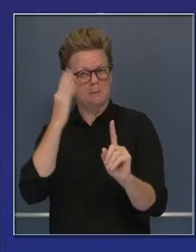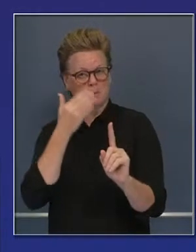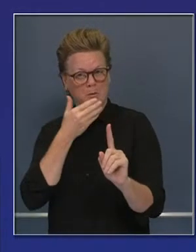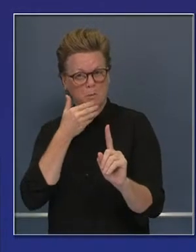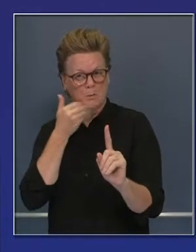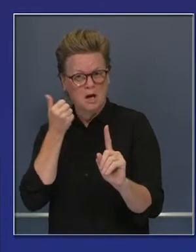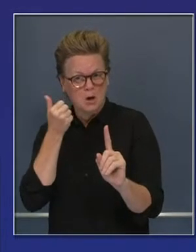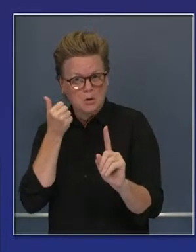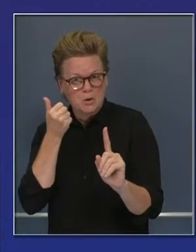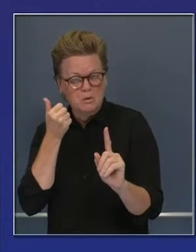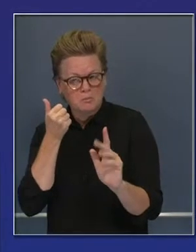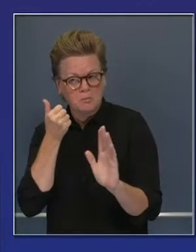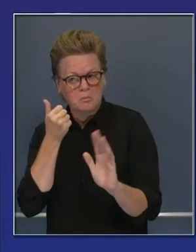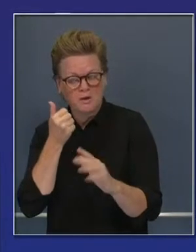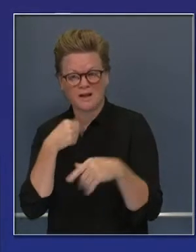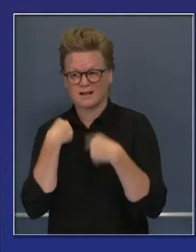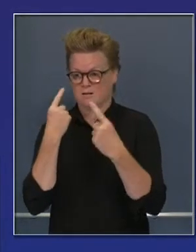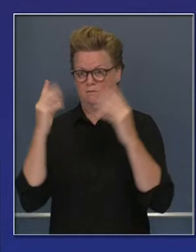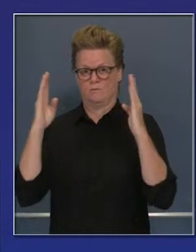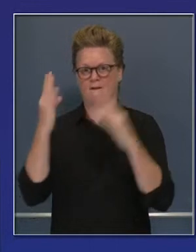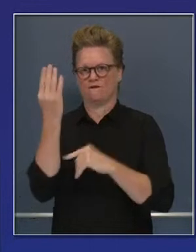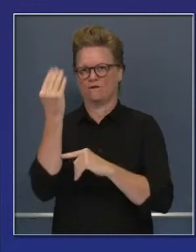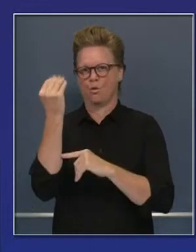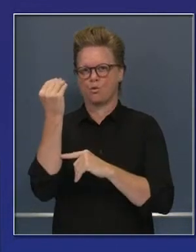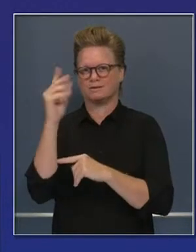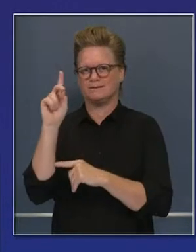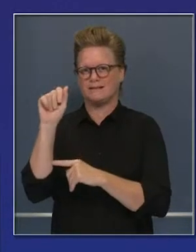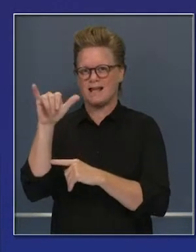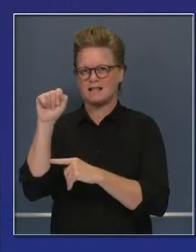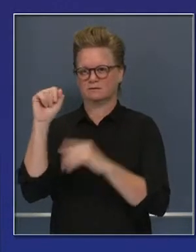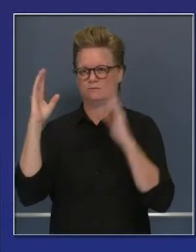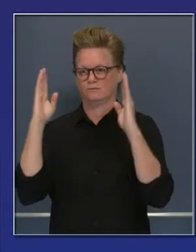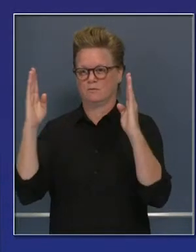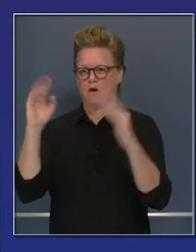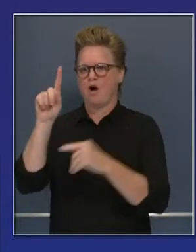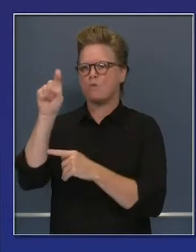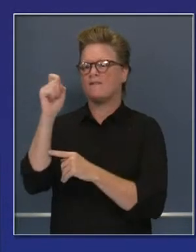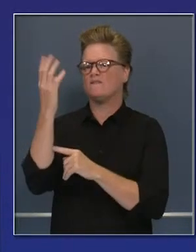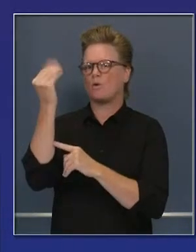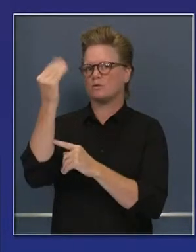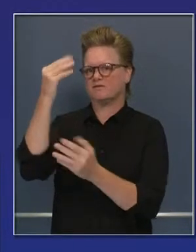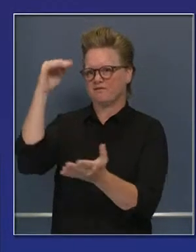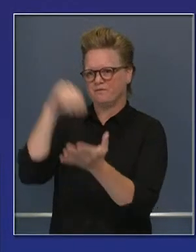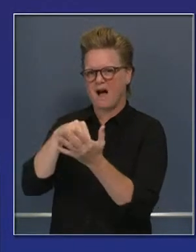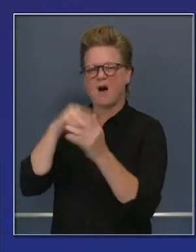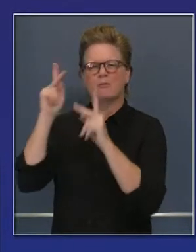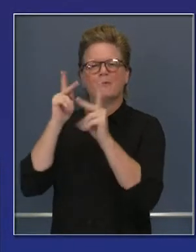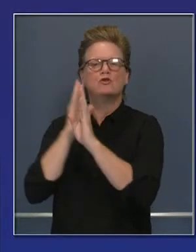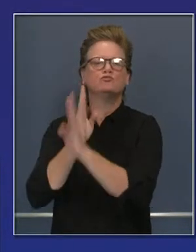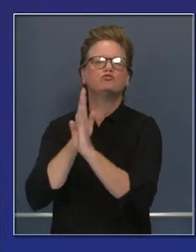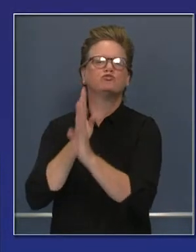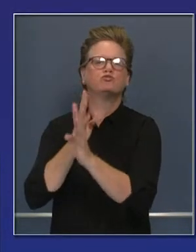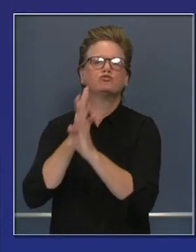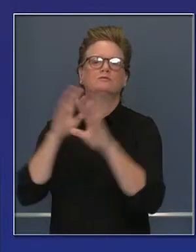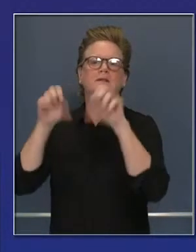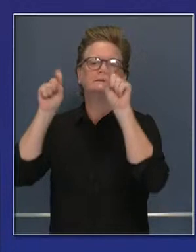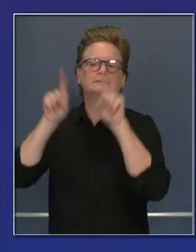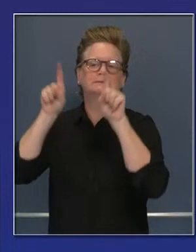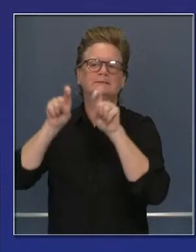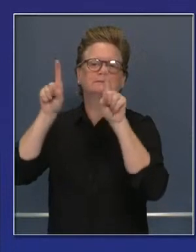last 14-day period, we've averaged just shy of 114,000 tests over the last tests per day,